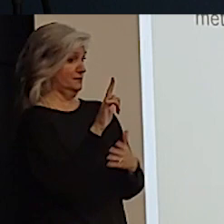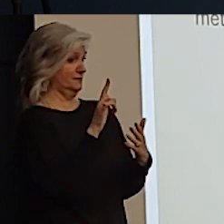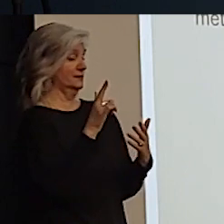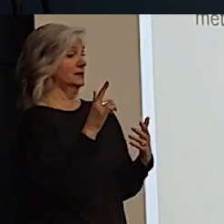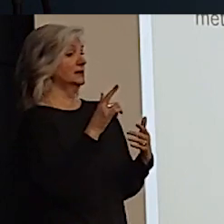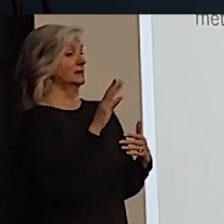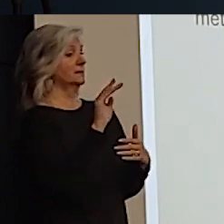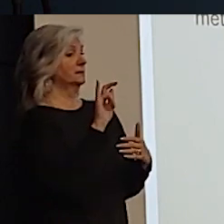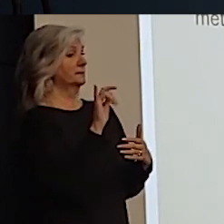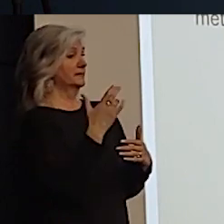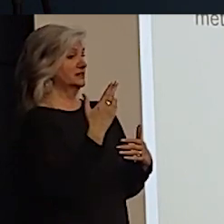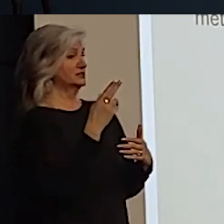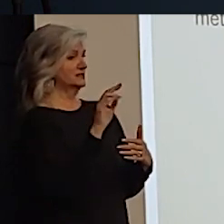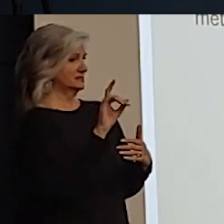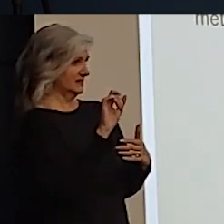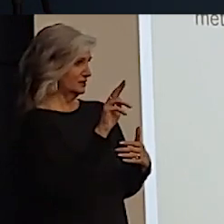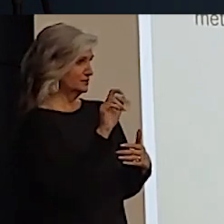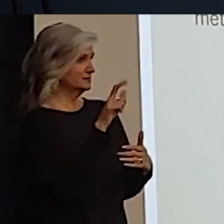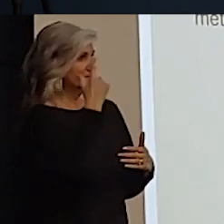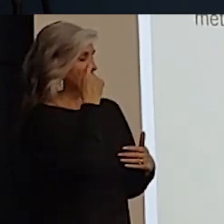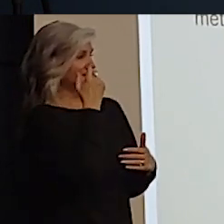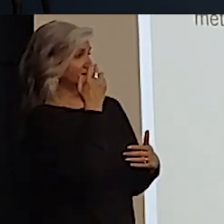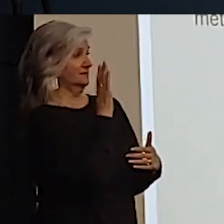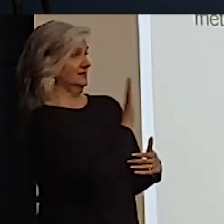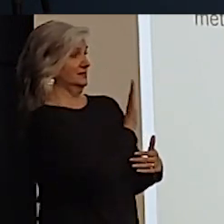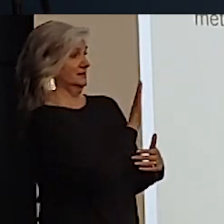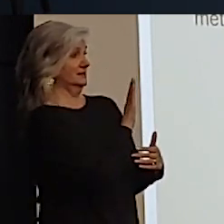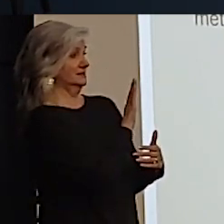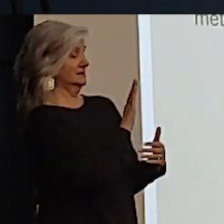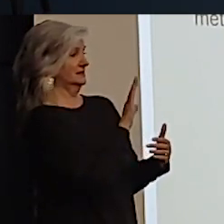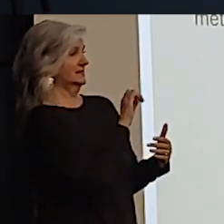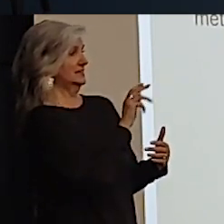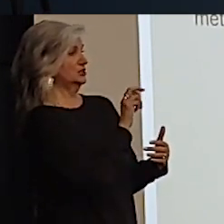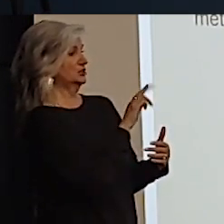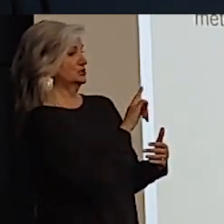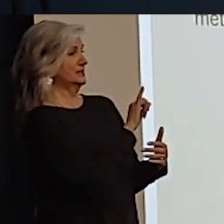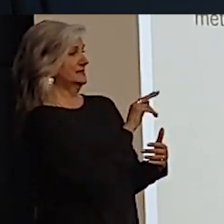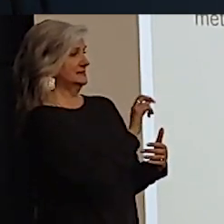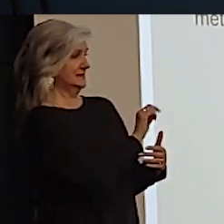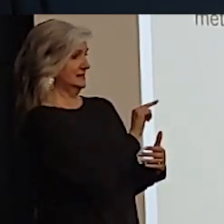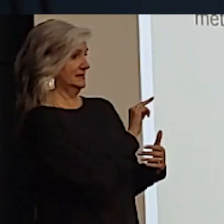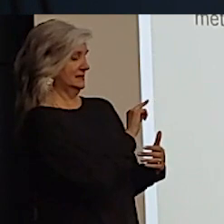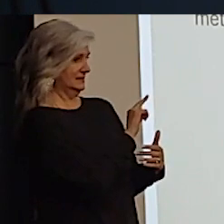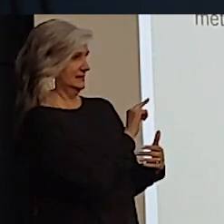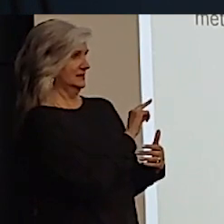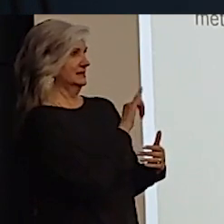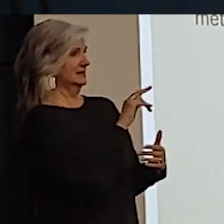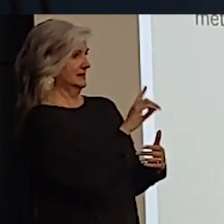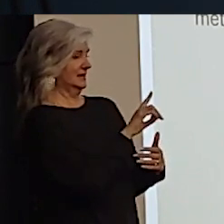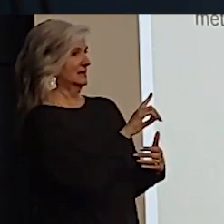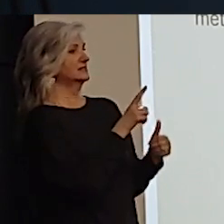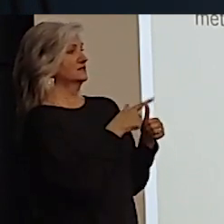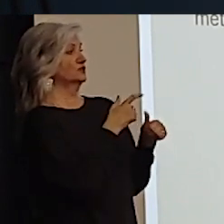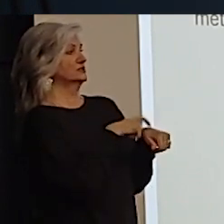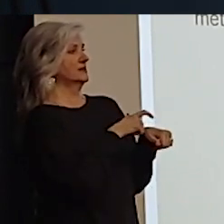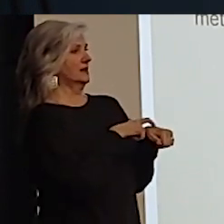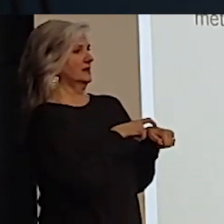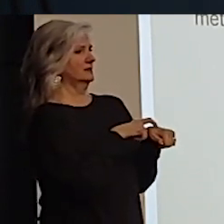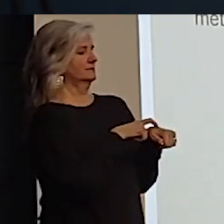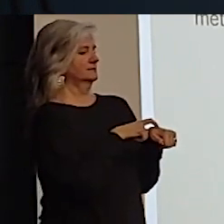Mitch Daniels' energy efficiency resource standard and Energizing Indiana, for the first time the IURC had seen a